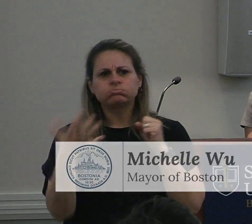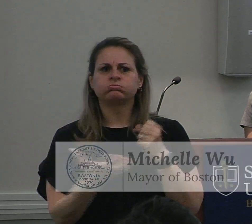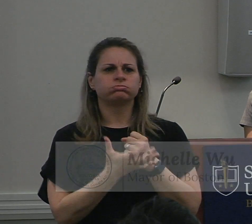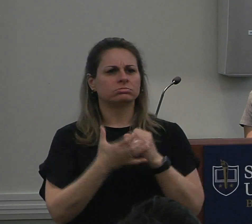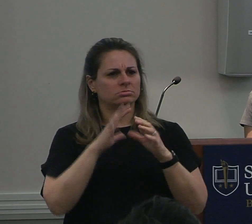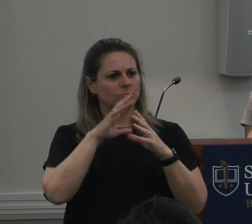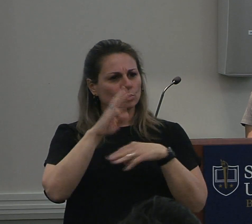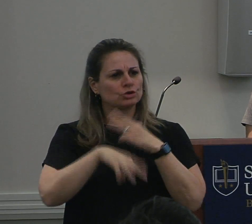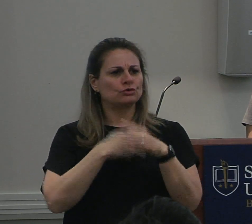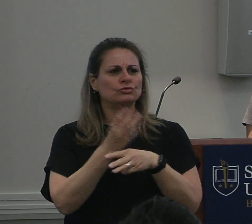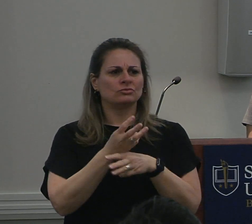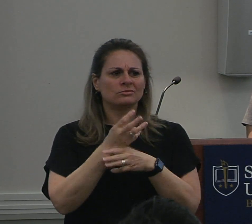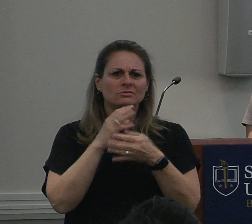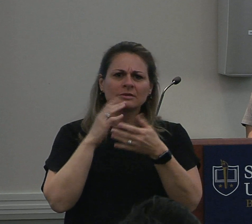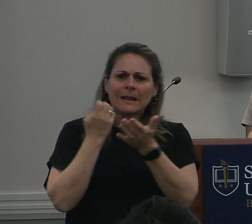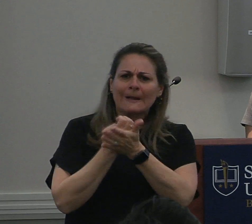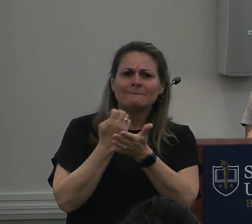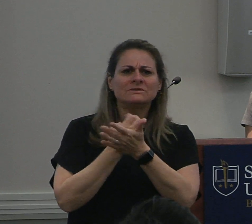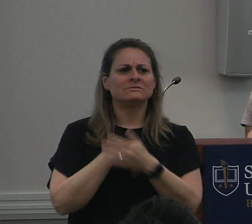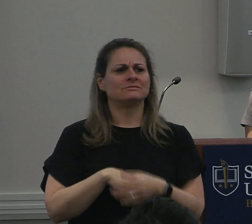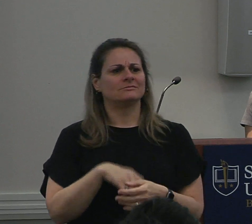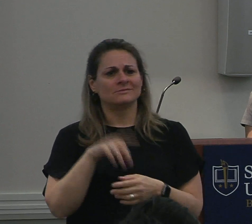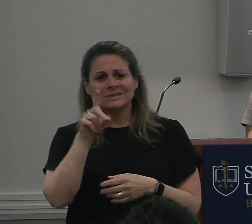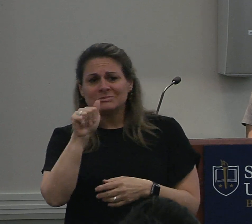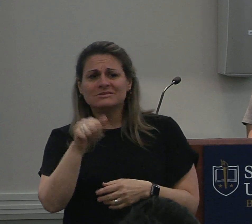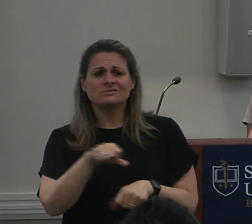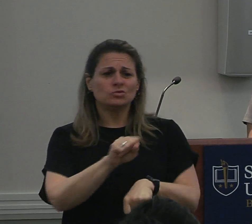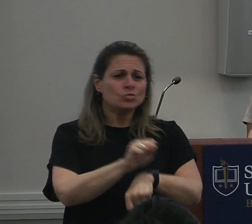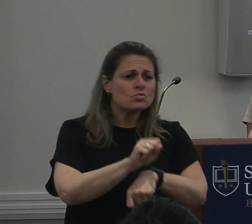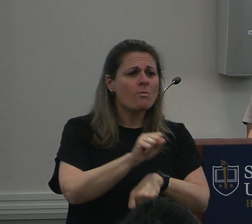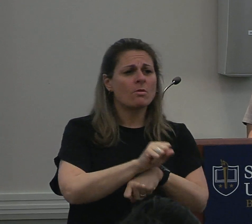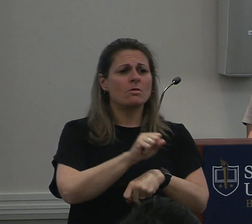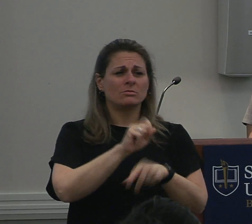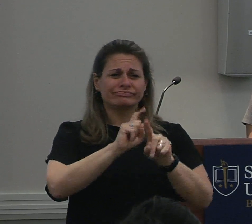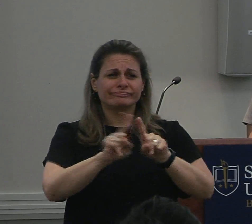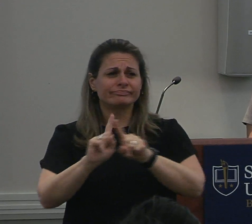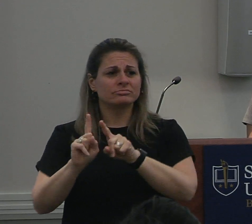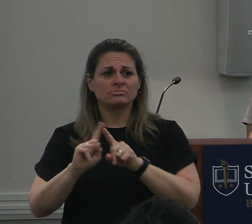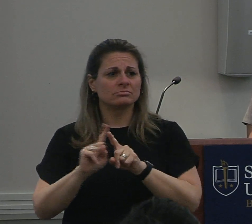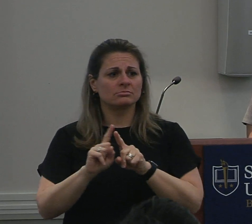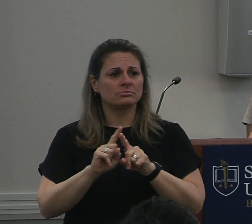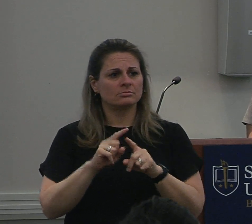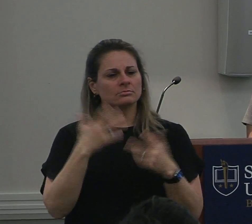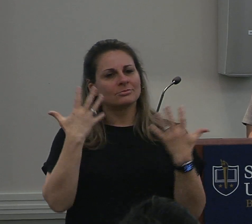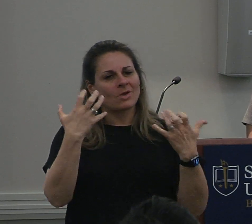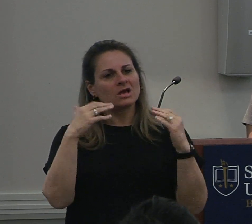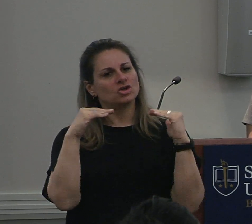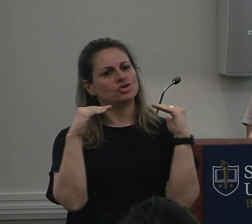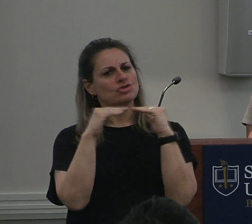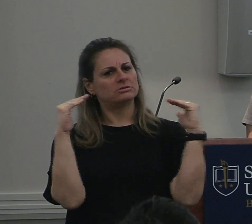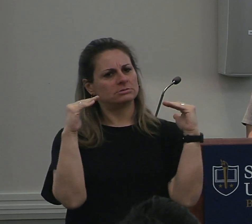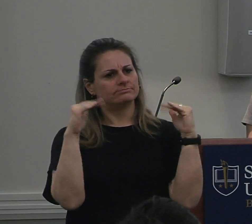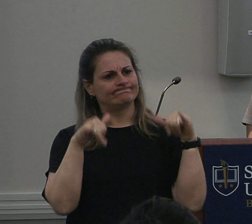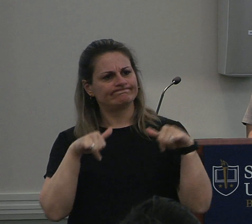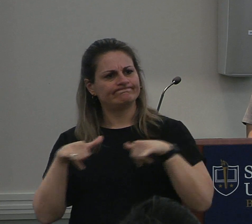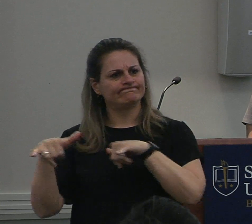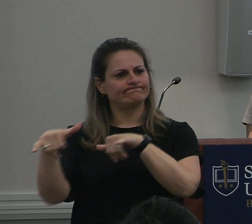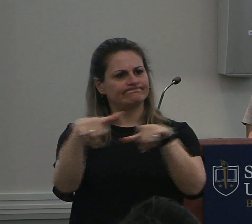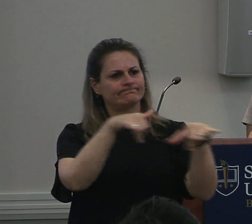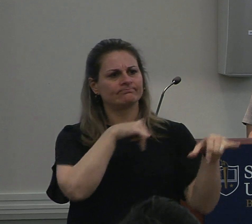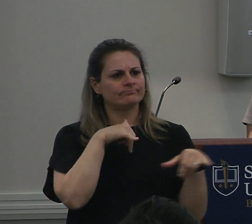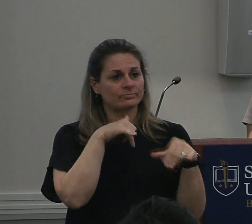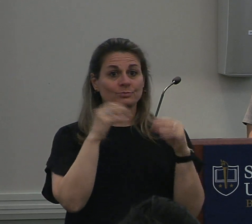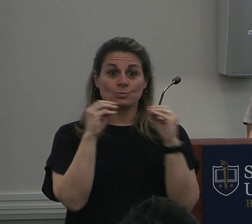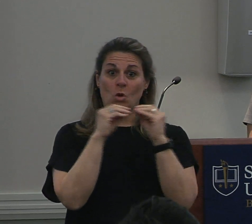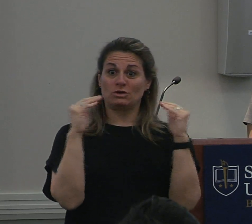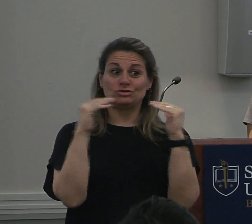and jobs. And creating a more just city for all of us is really about creating a city that works for all of us.